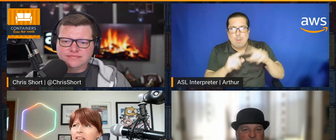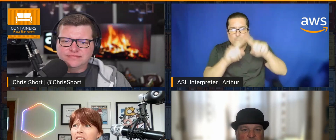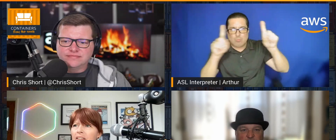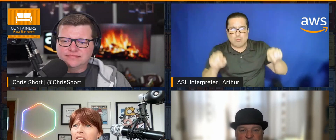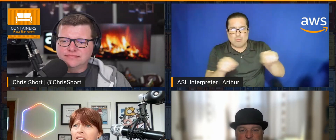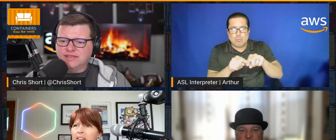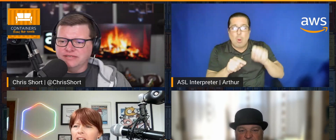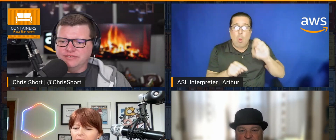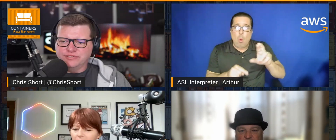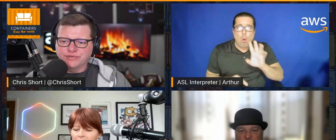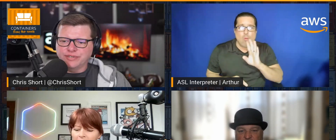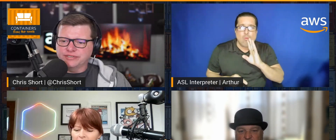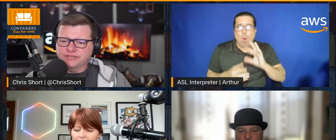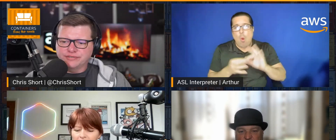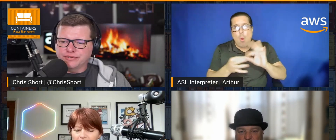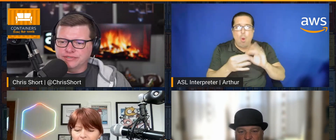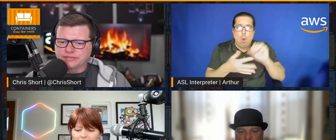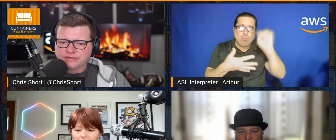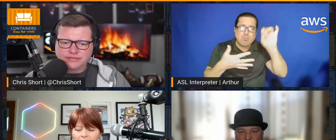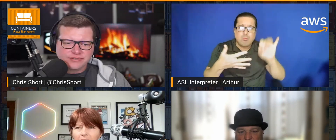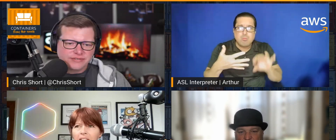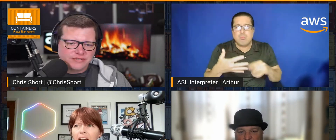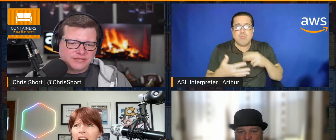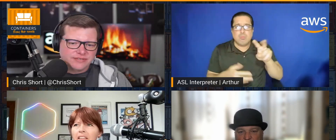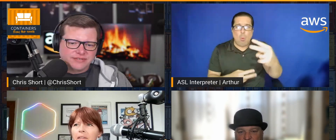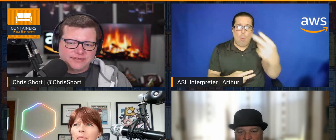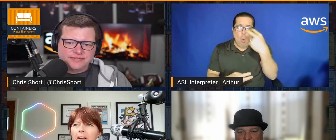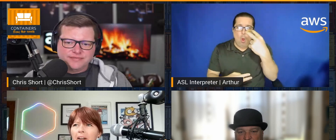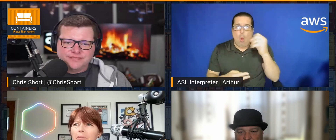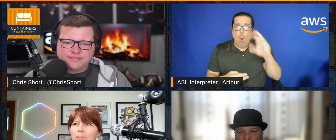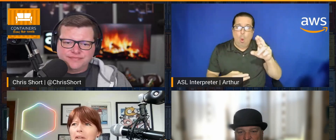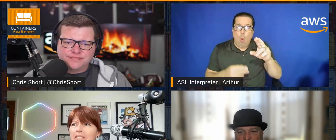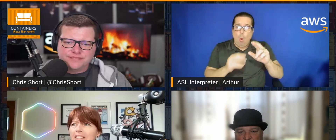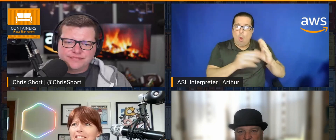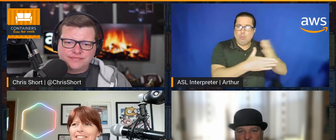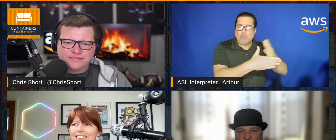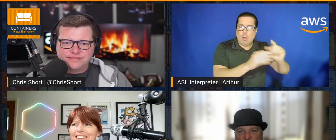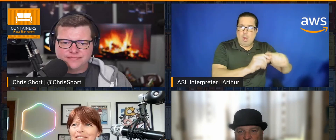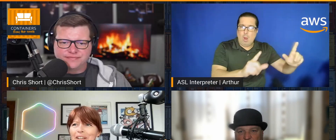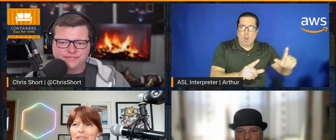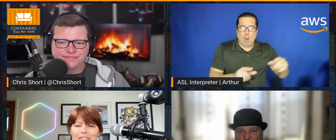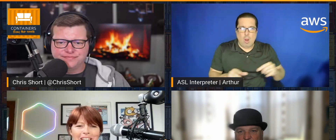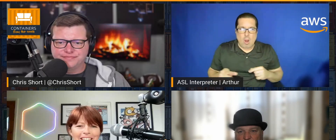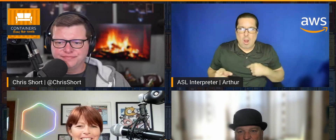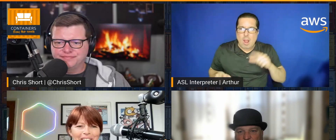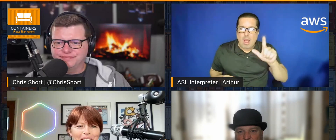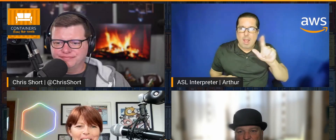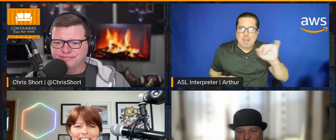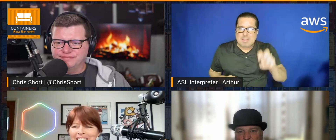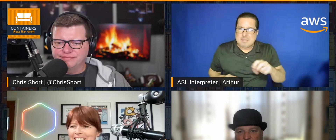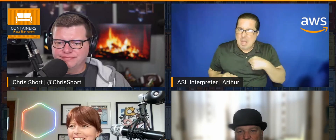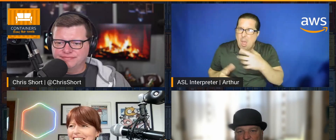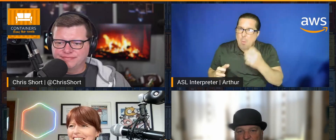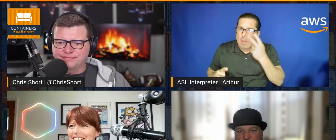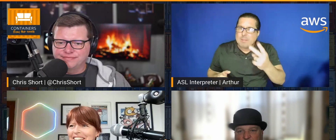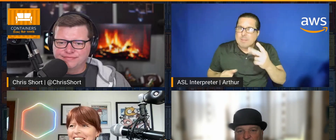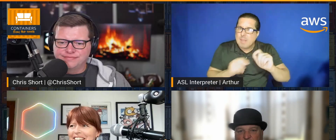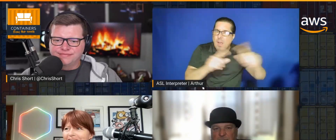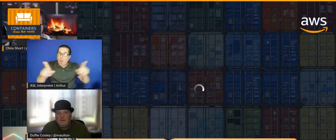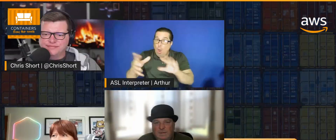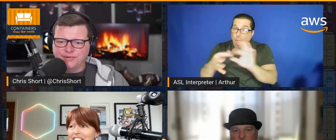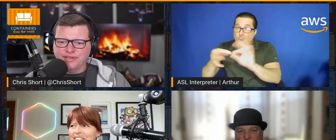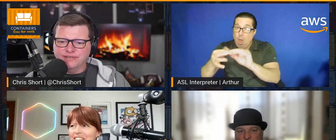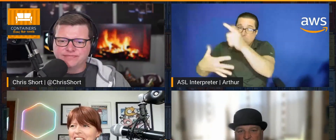talk through it here. What would you prefer? Your choice. I think bring it up because then we can all see where we are.